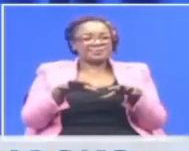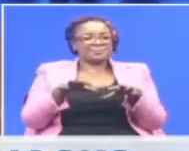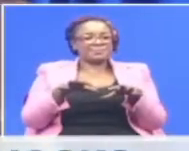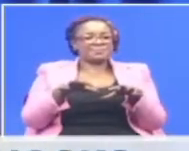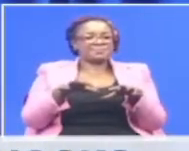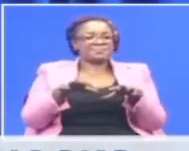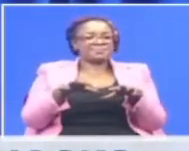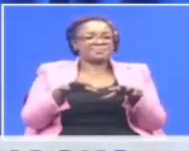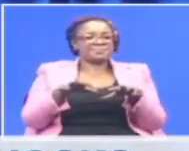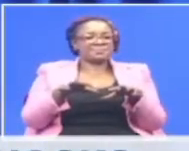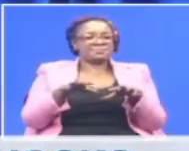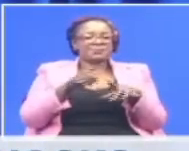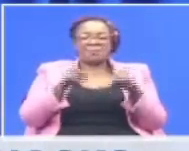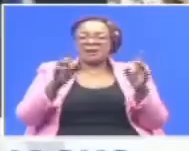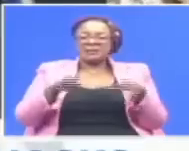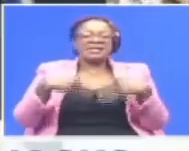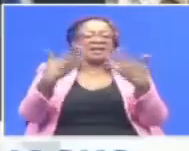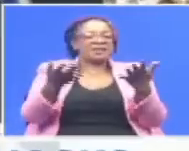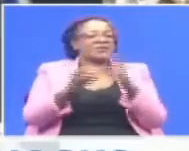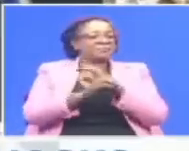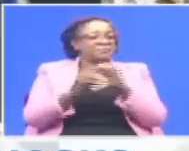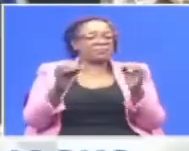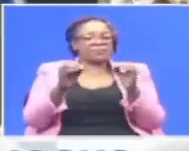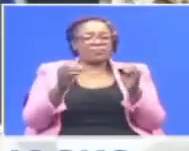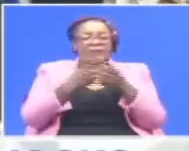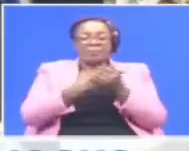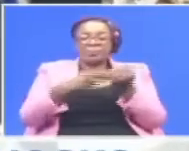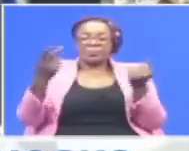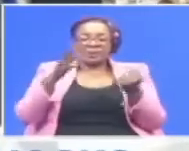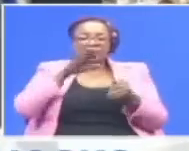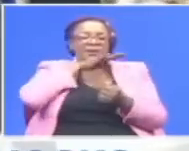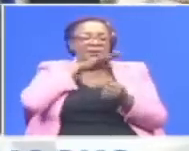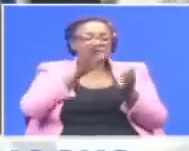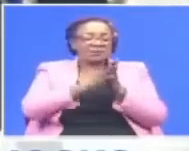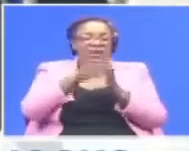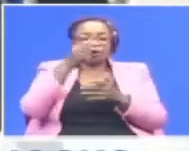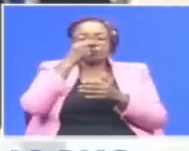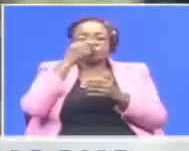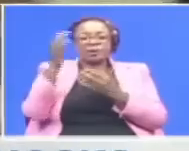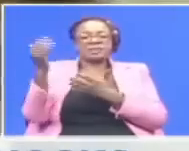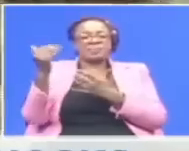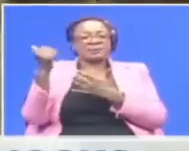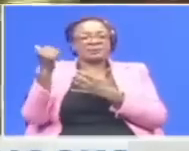and don't even deliver an earthquake. Both Raila and William Ruto are expected in